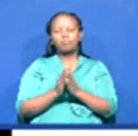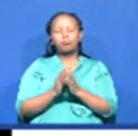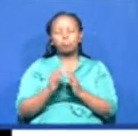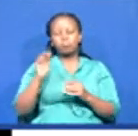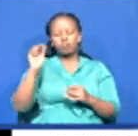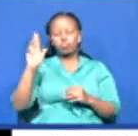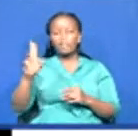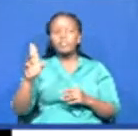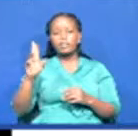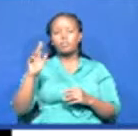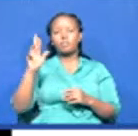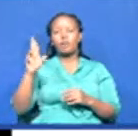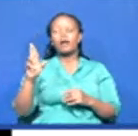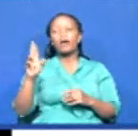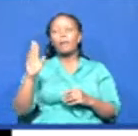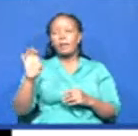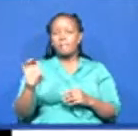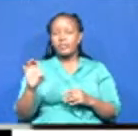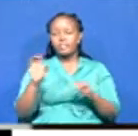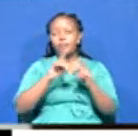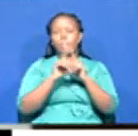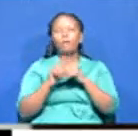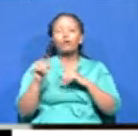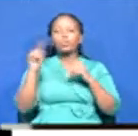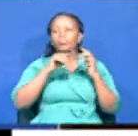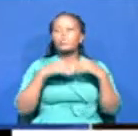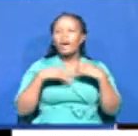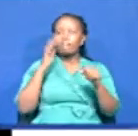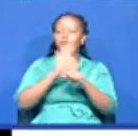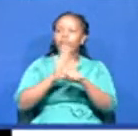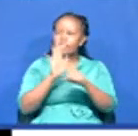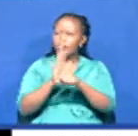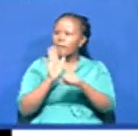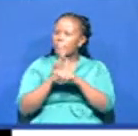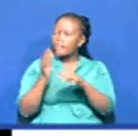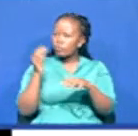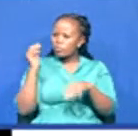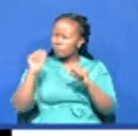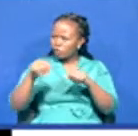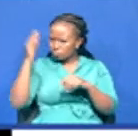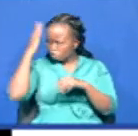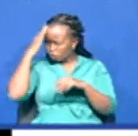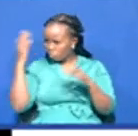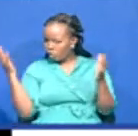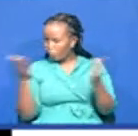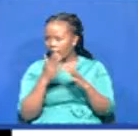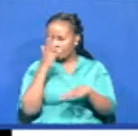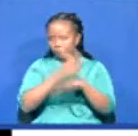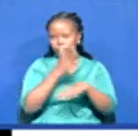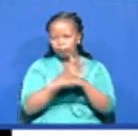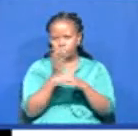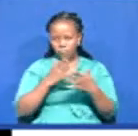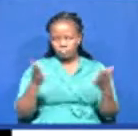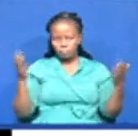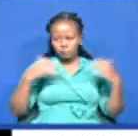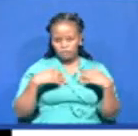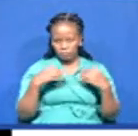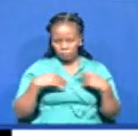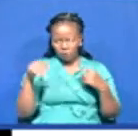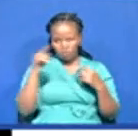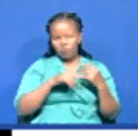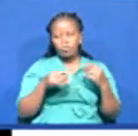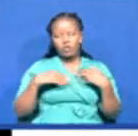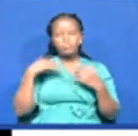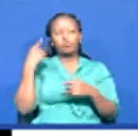where we fight counterfeiting at the source. Quite often, what we've been doing here is that we've been fighting counterfeiting within the country,